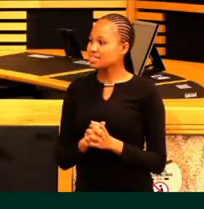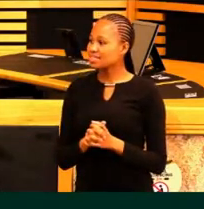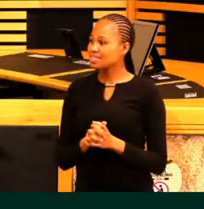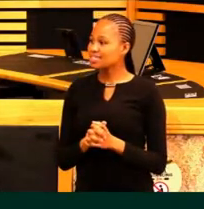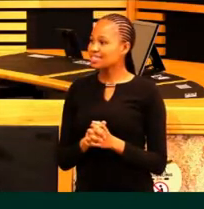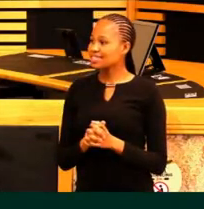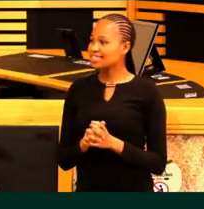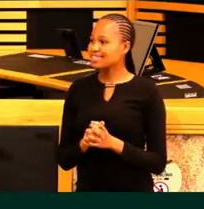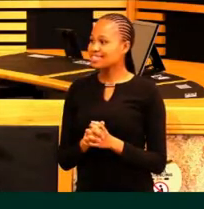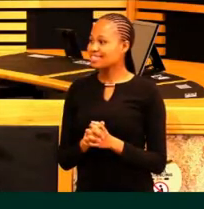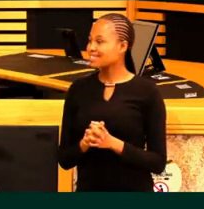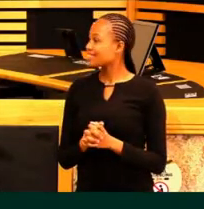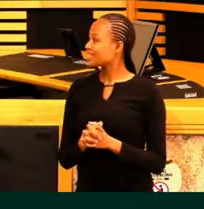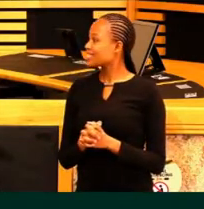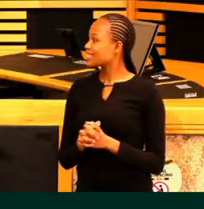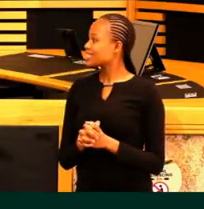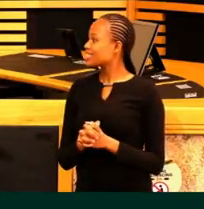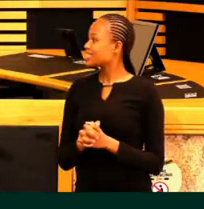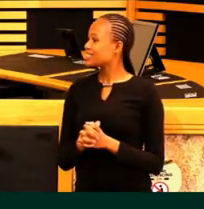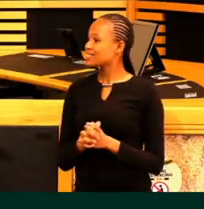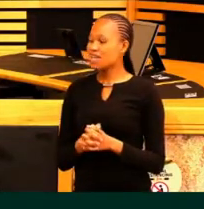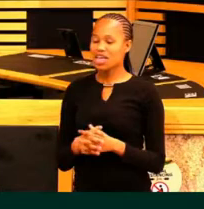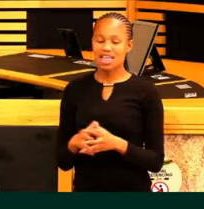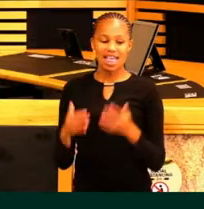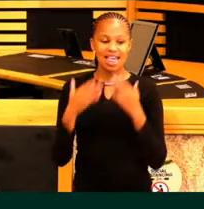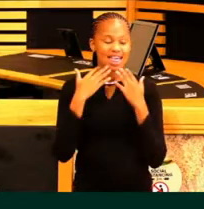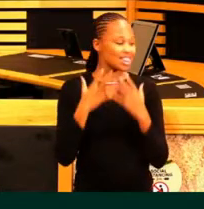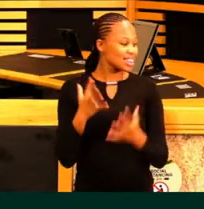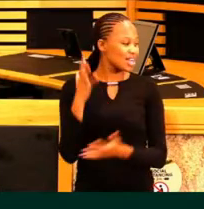and go see someone